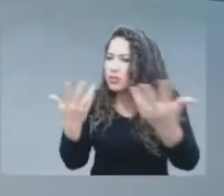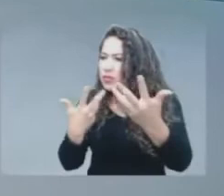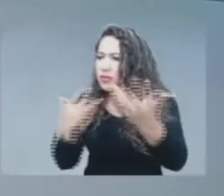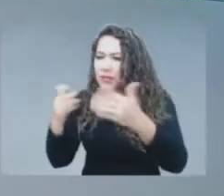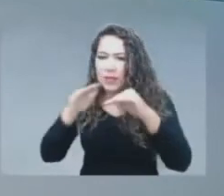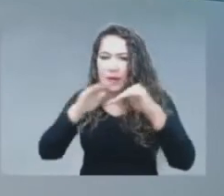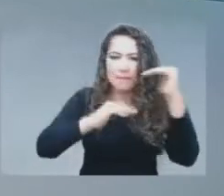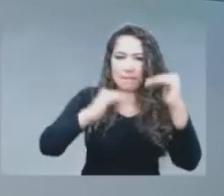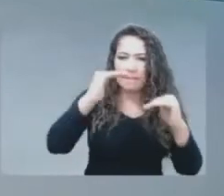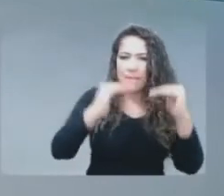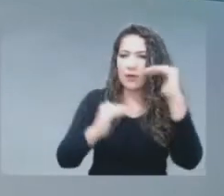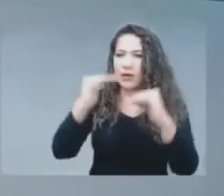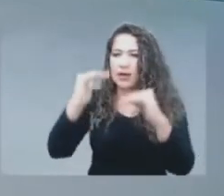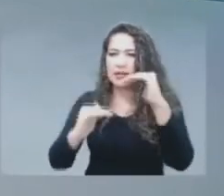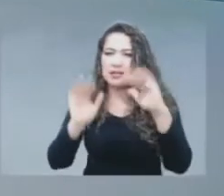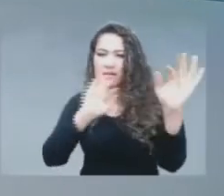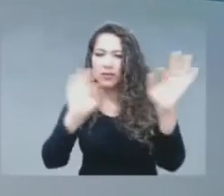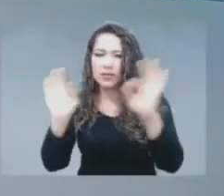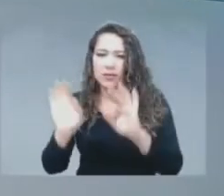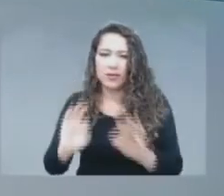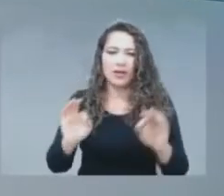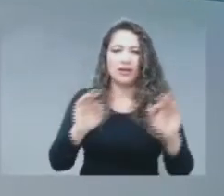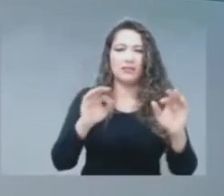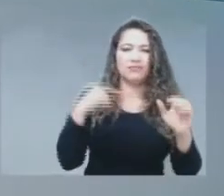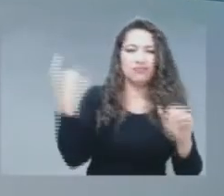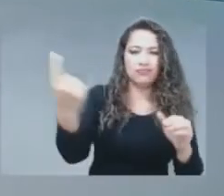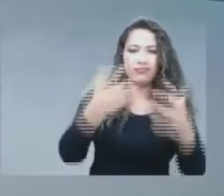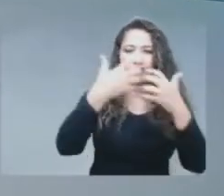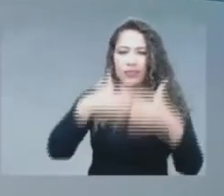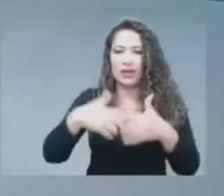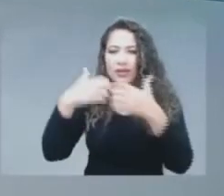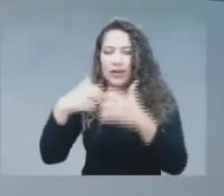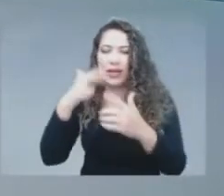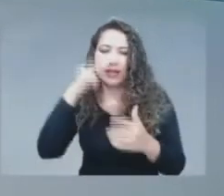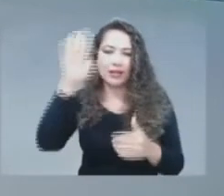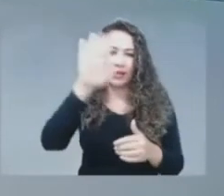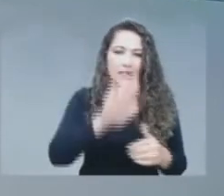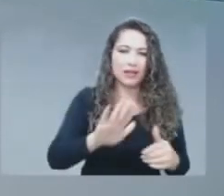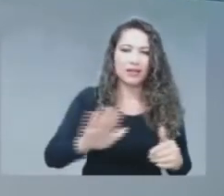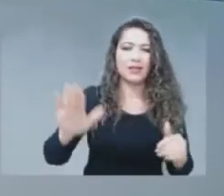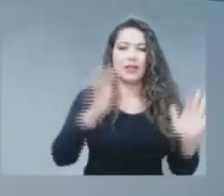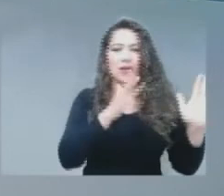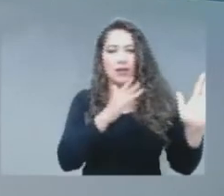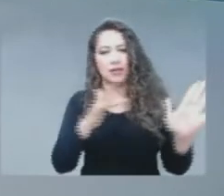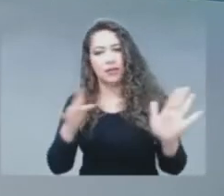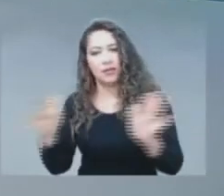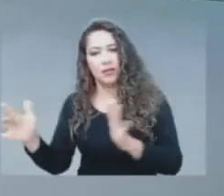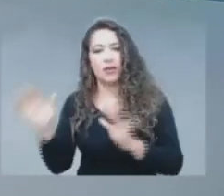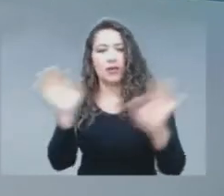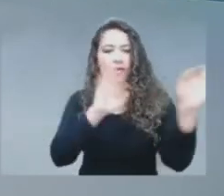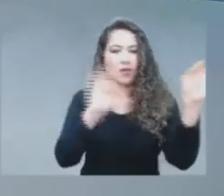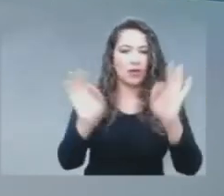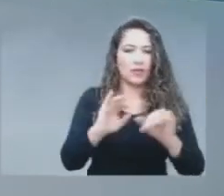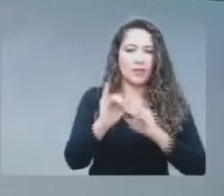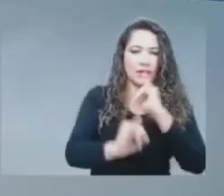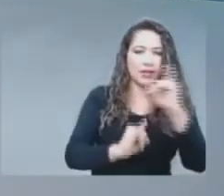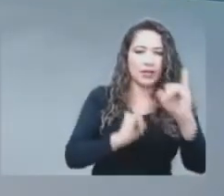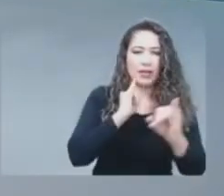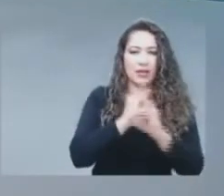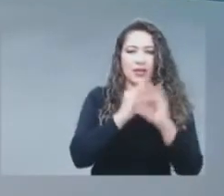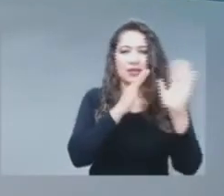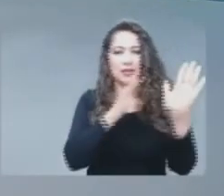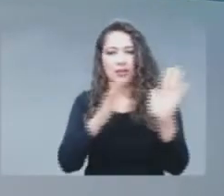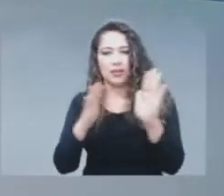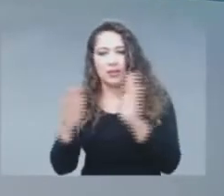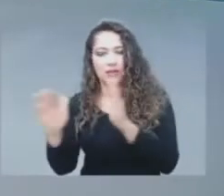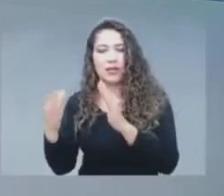industry, standardizing mechanisms, industrial groups, business groups, and business sectors. And